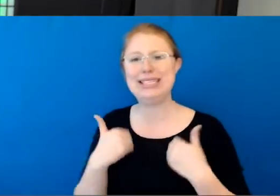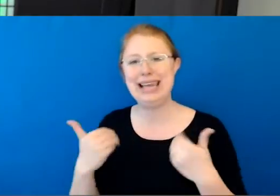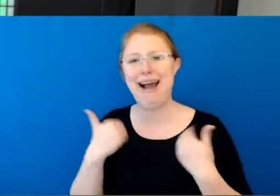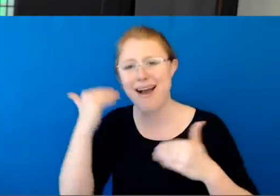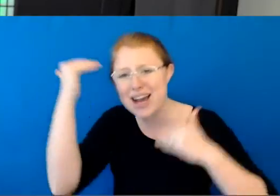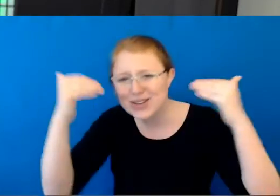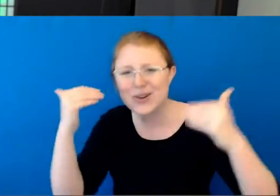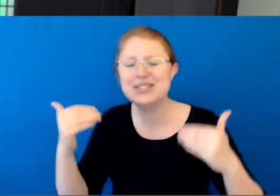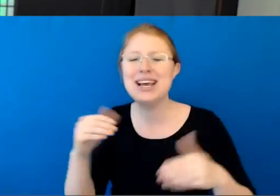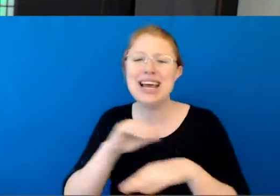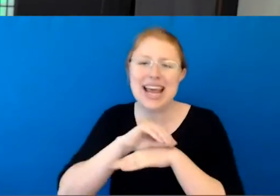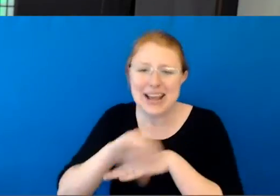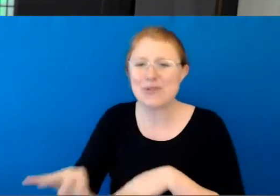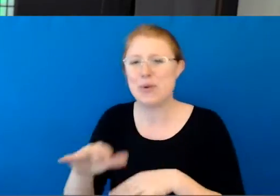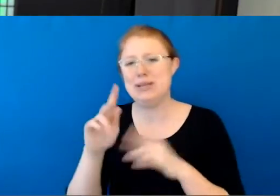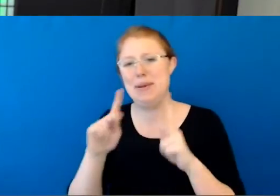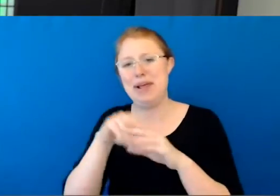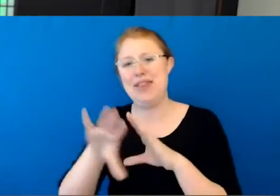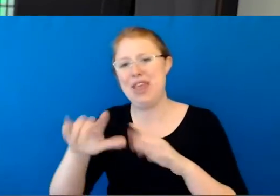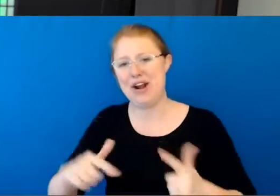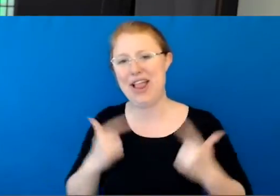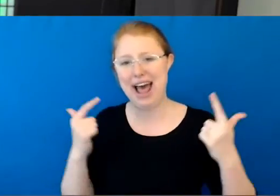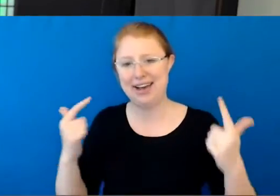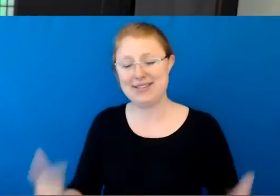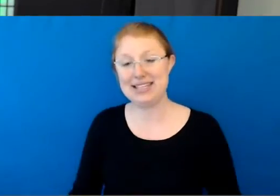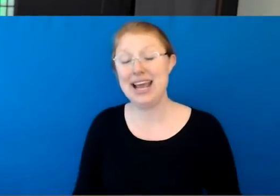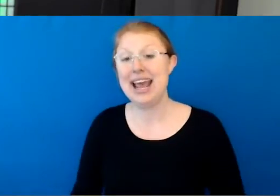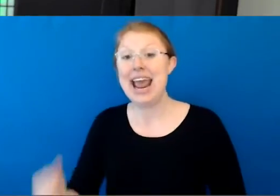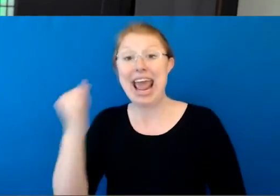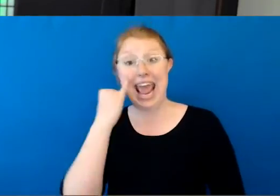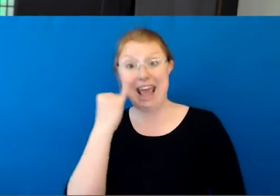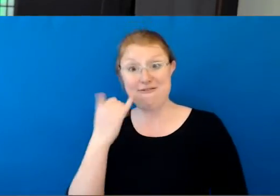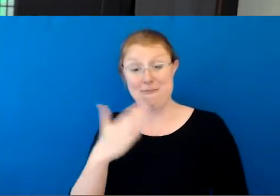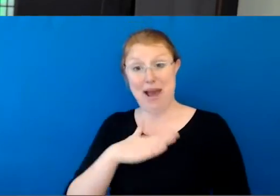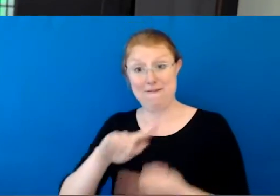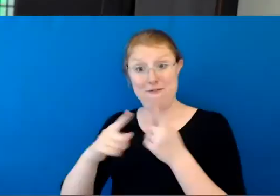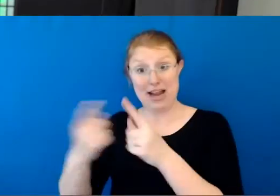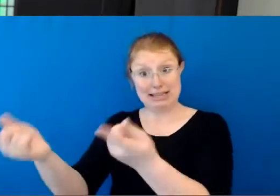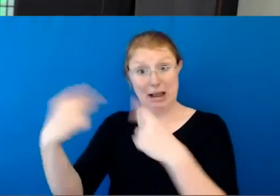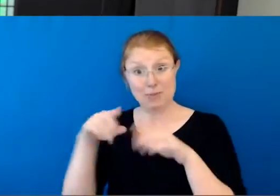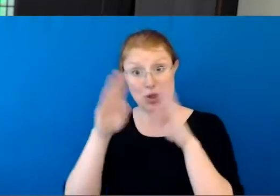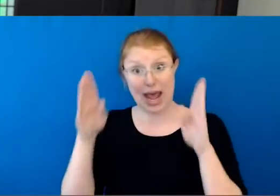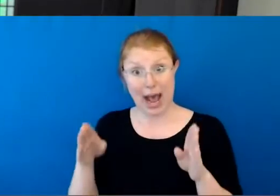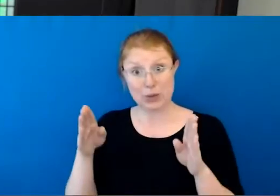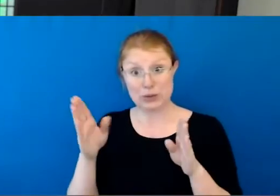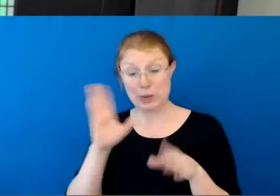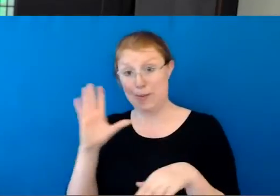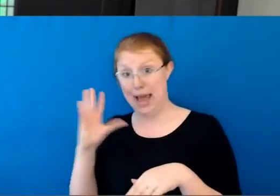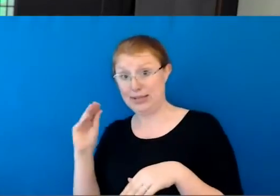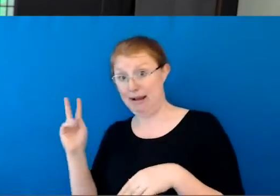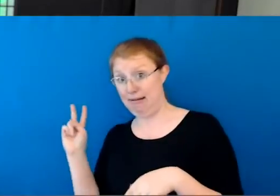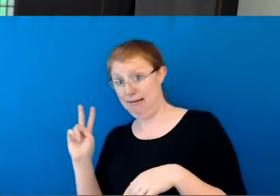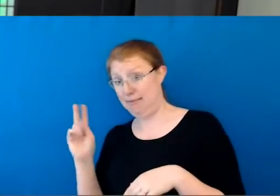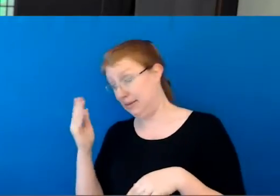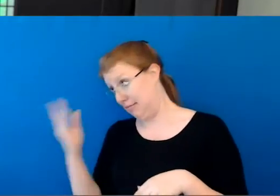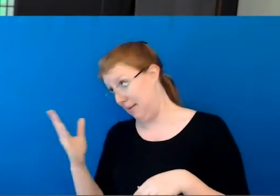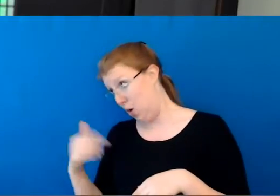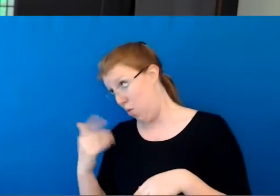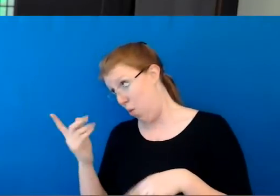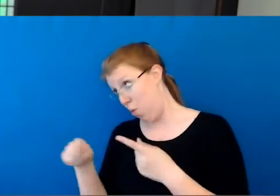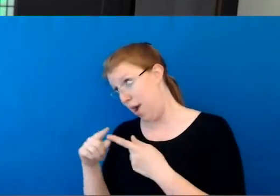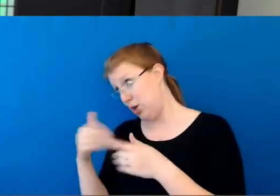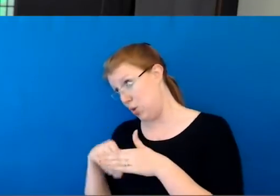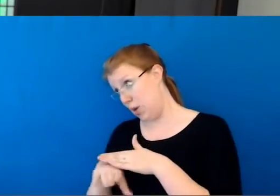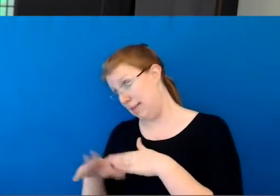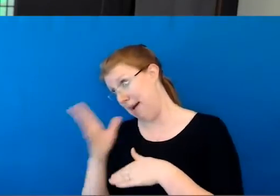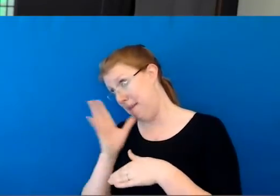that are in your circle of influence. So, you know, again, I'm not speaking just to moms who have biological children, but you moms have great